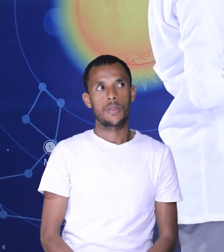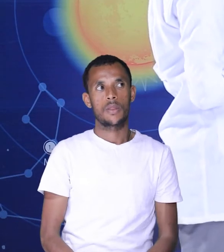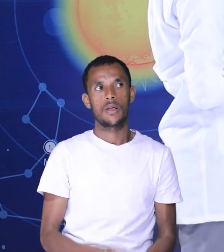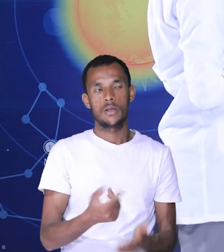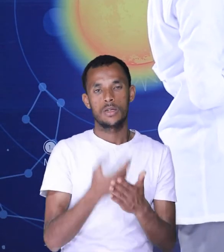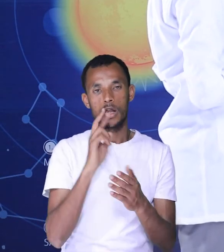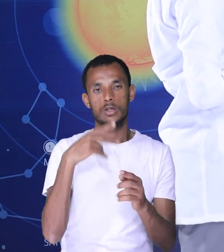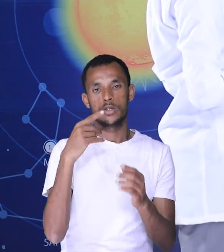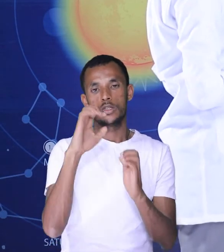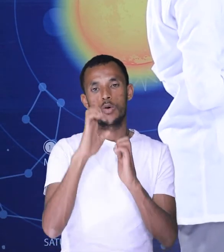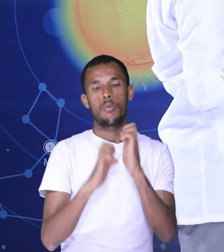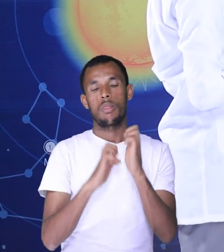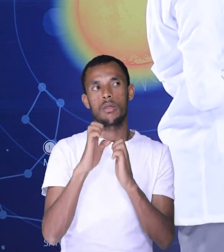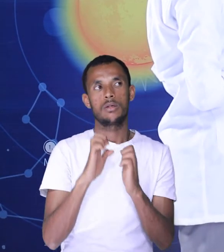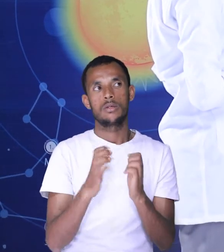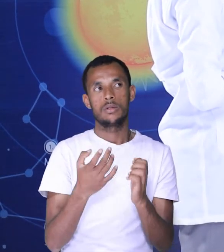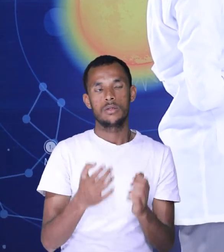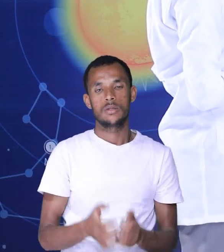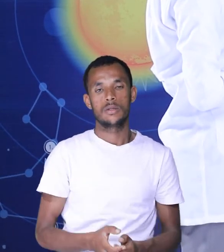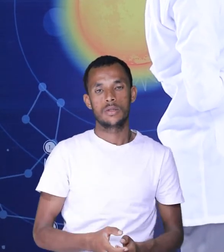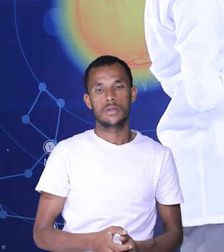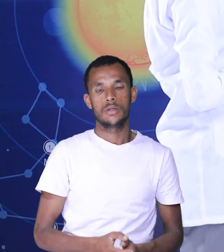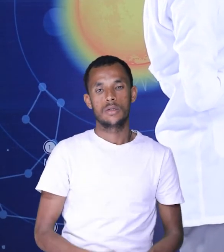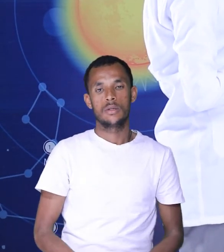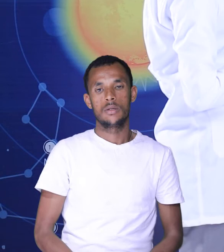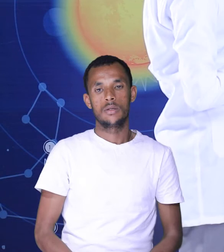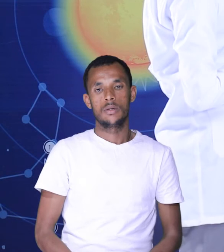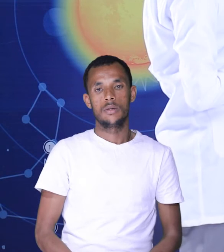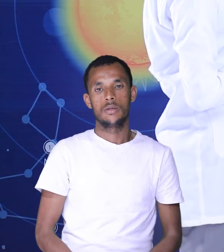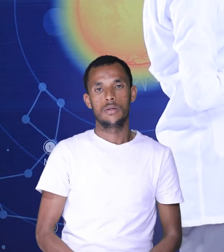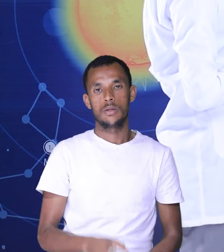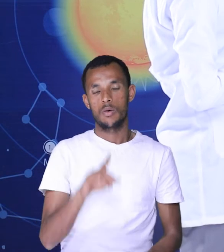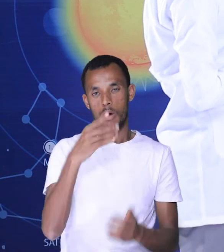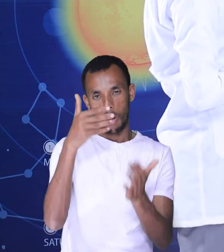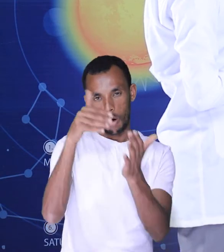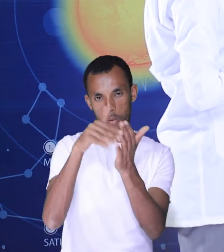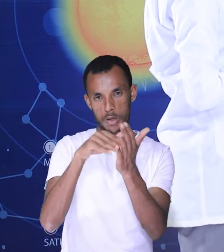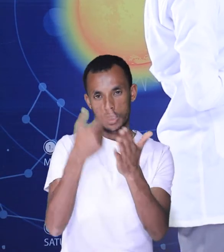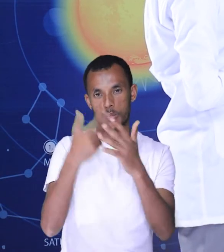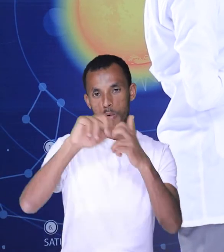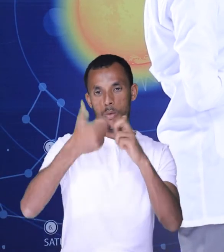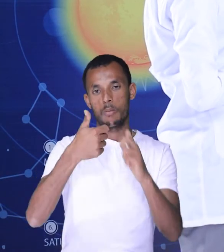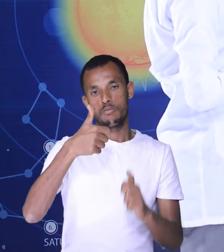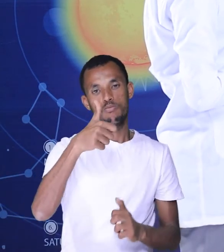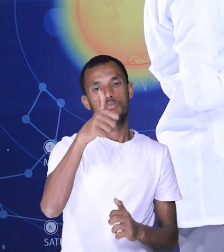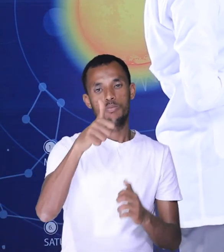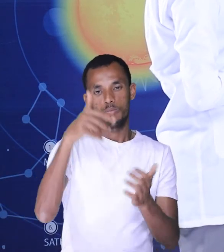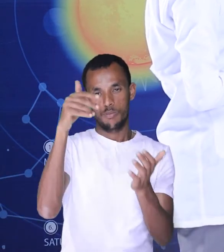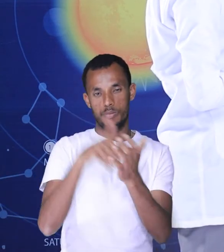These are the competitions. These are the competitions. You can repeat this problem by yourself.